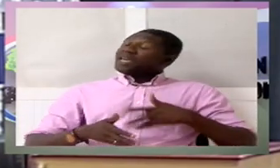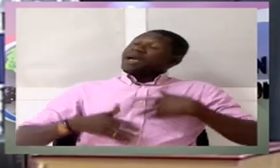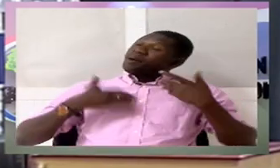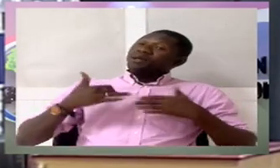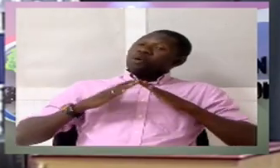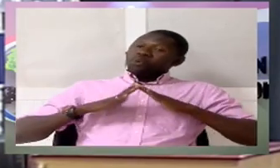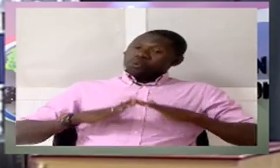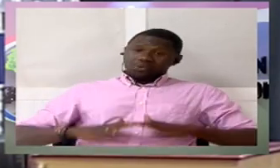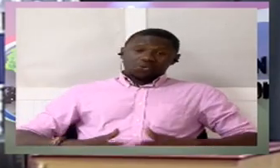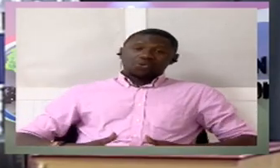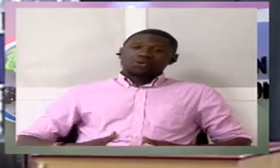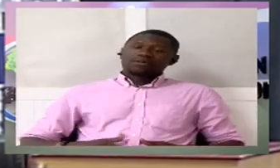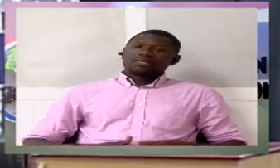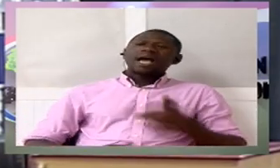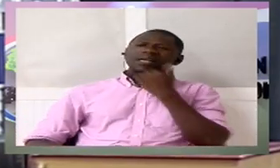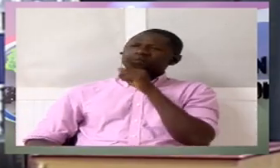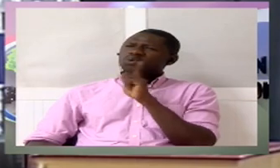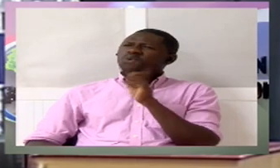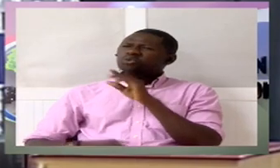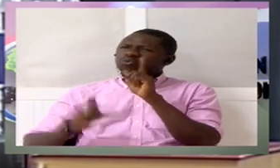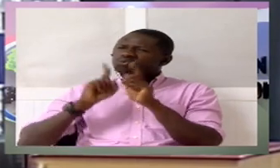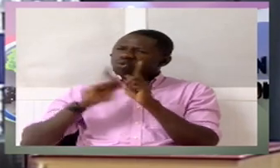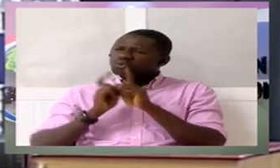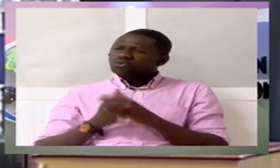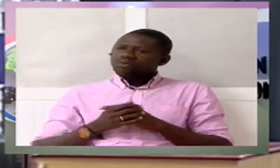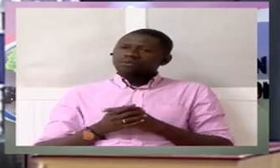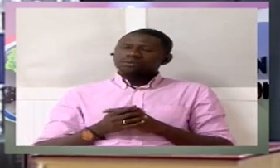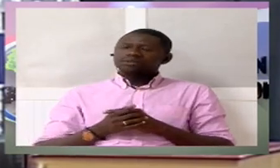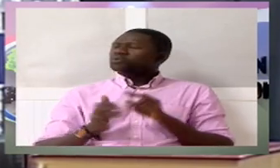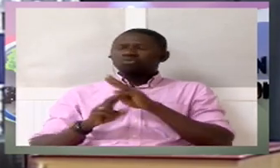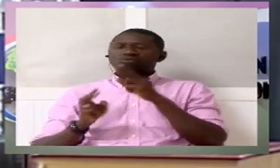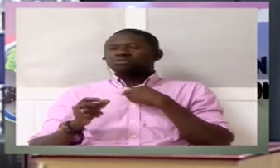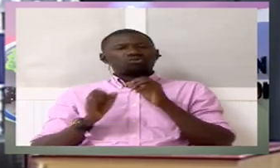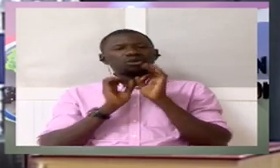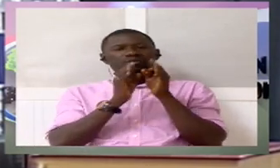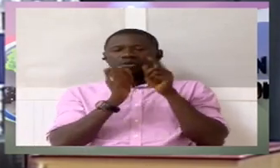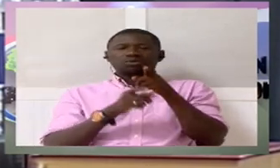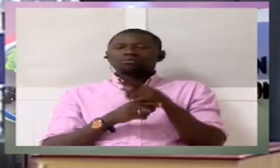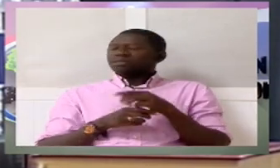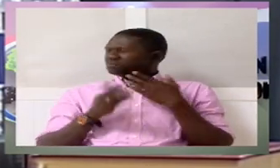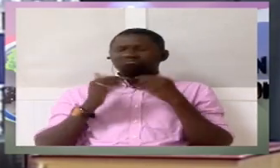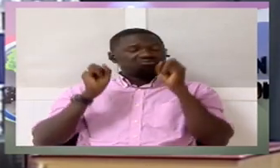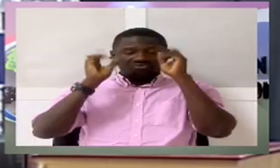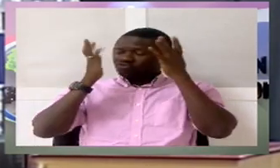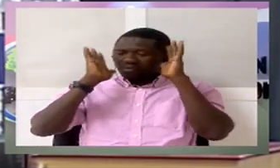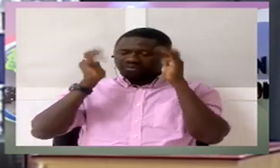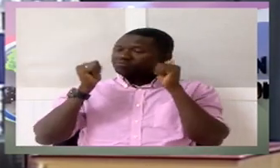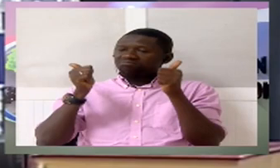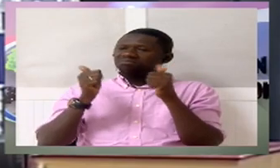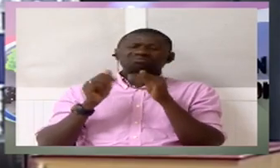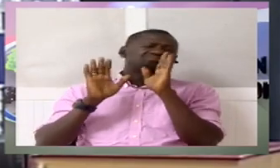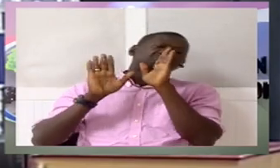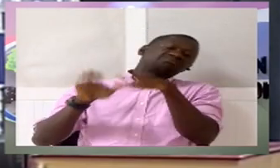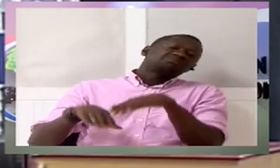you discuss? He said, no, I will not tell you that. Okay, okay, problem. I said, okay, no problem. My insist. I did